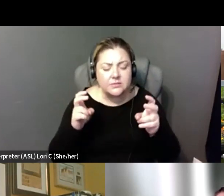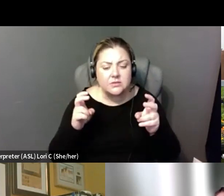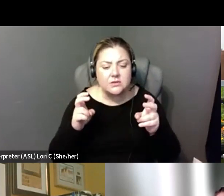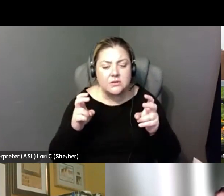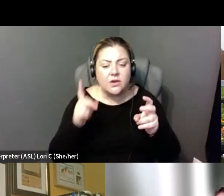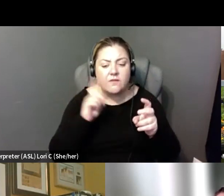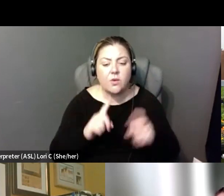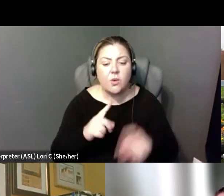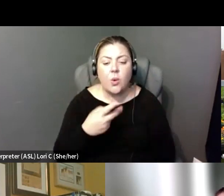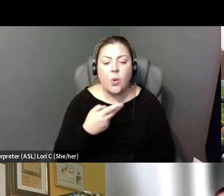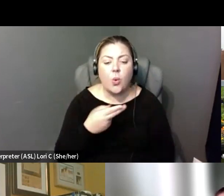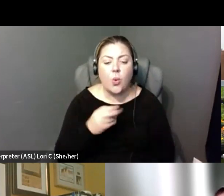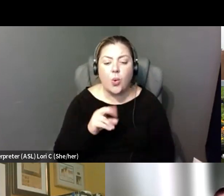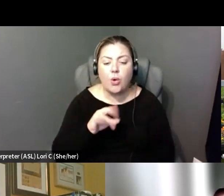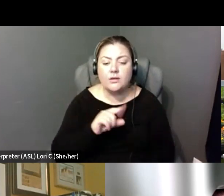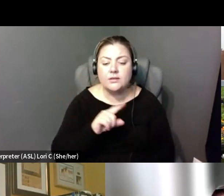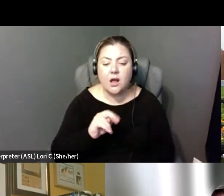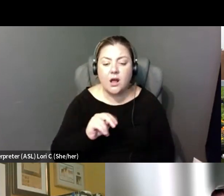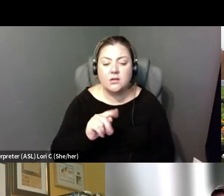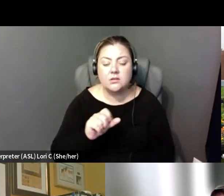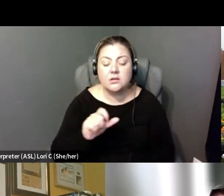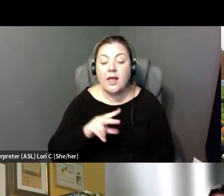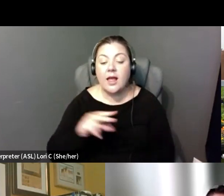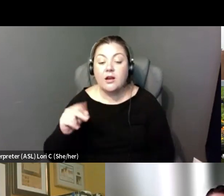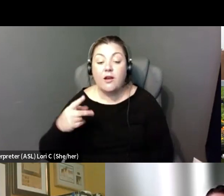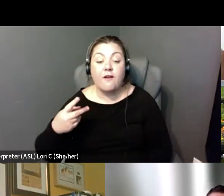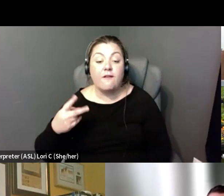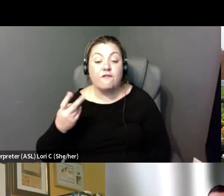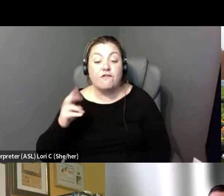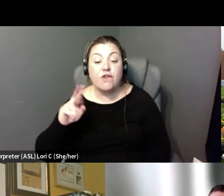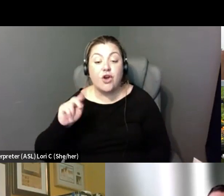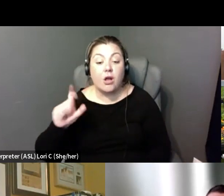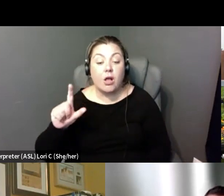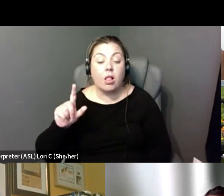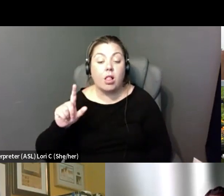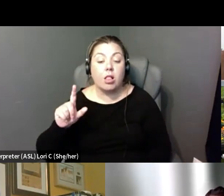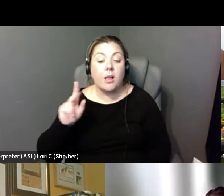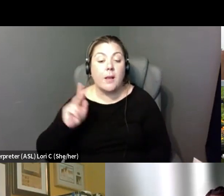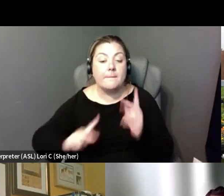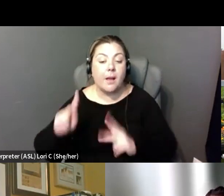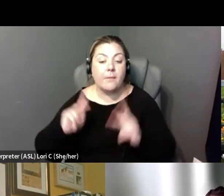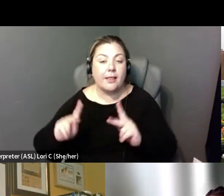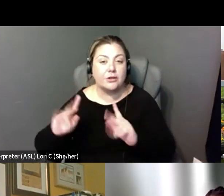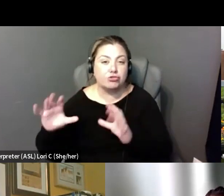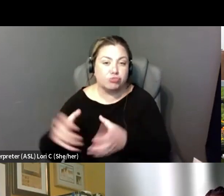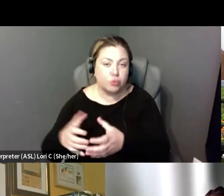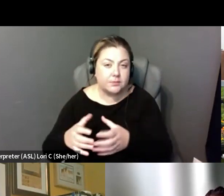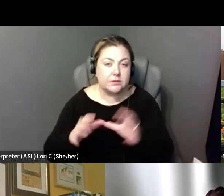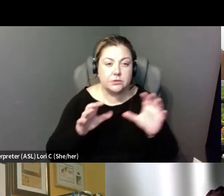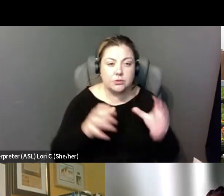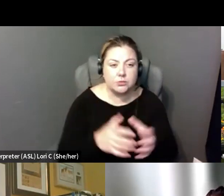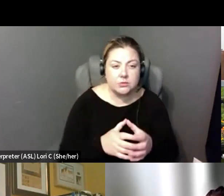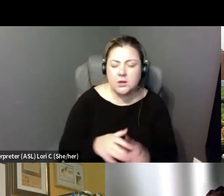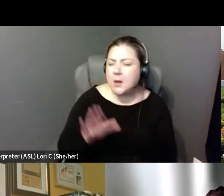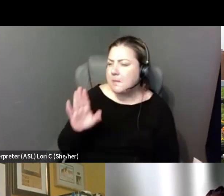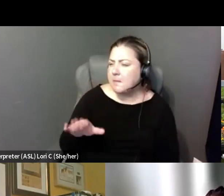horizontal and vertical population settlements? And that's kind of over my head. So that's yeah. Would you mind clarifying